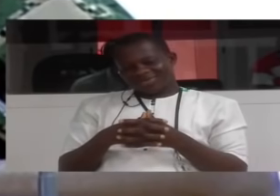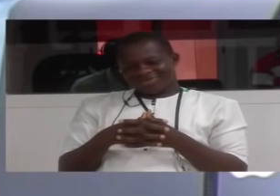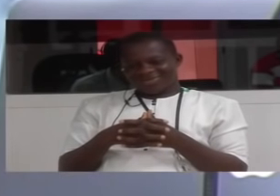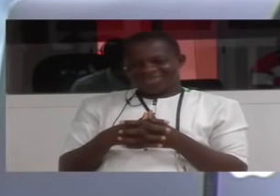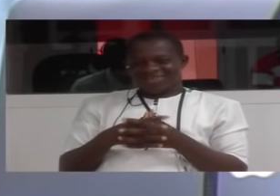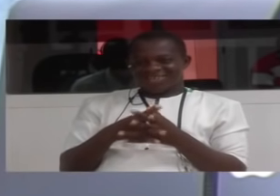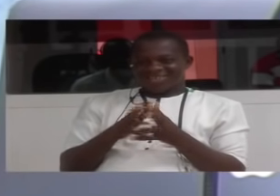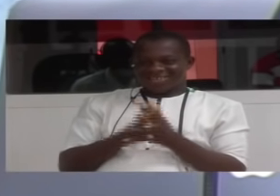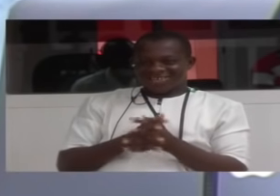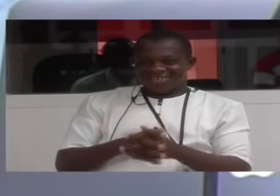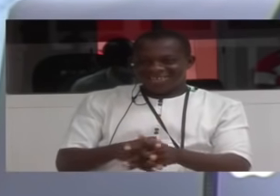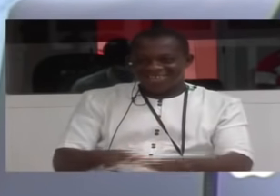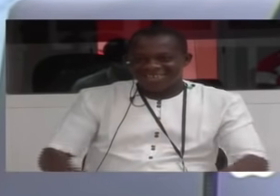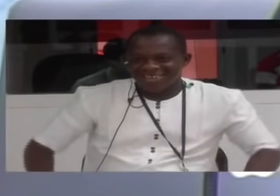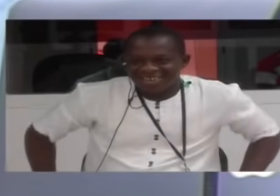2000